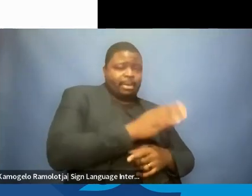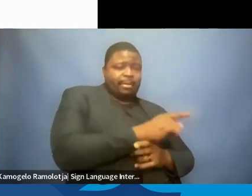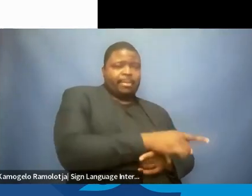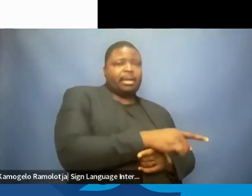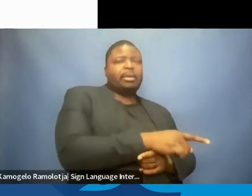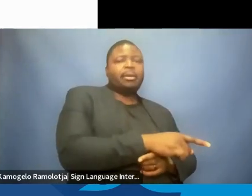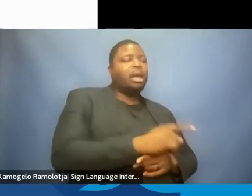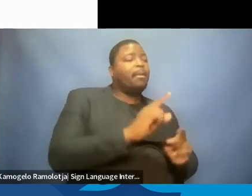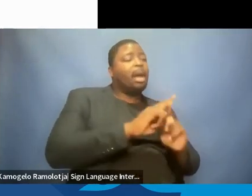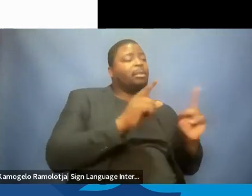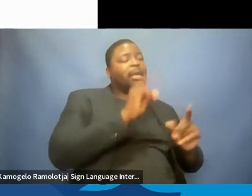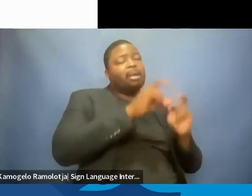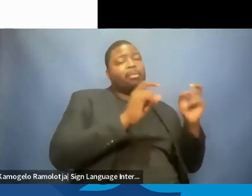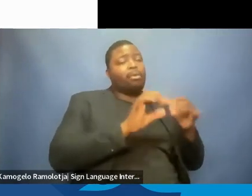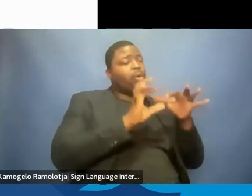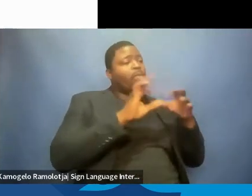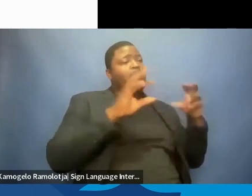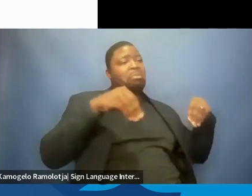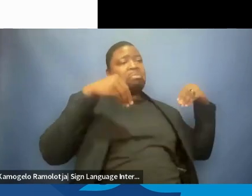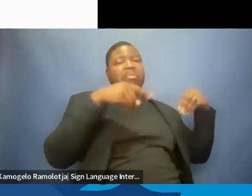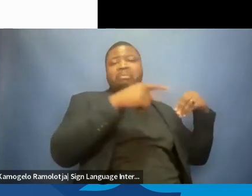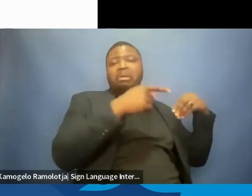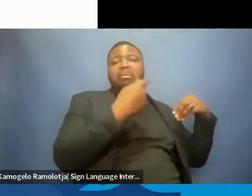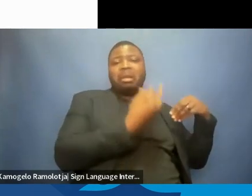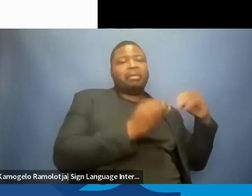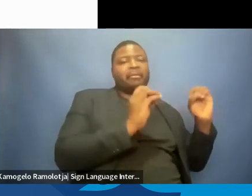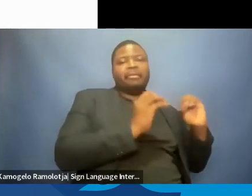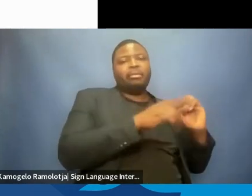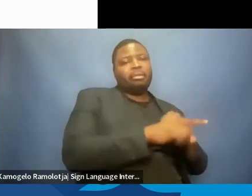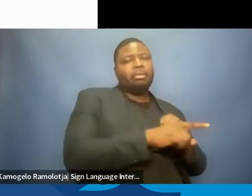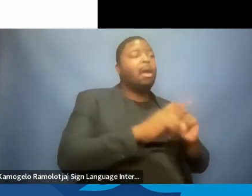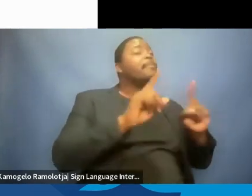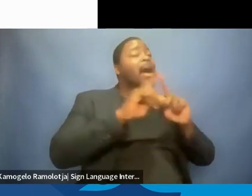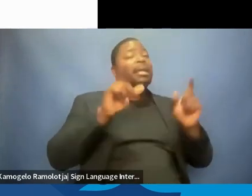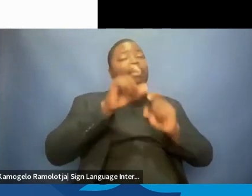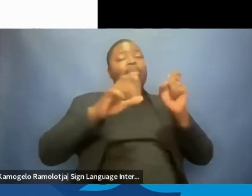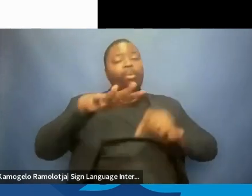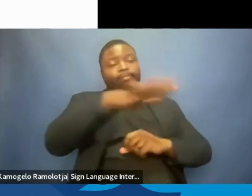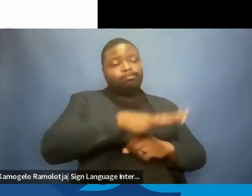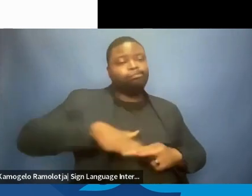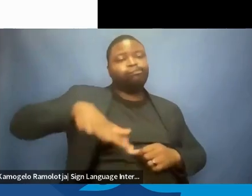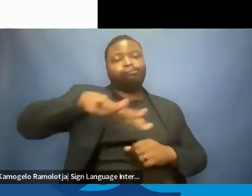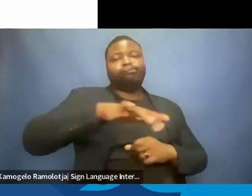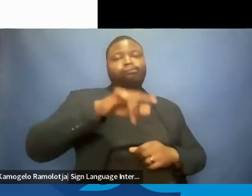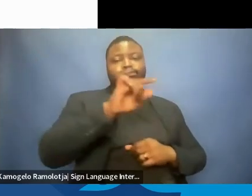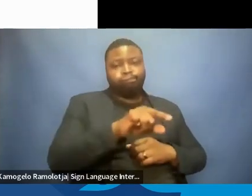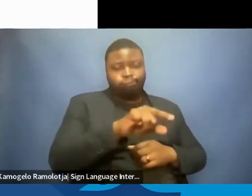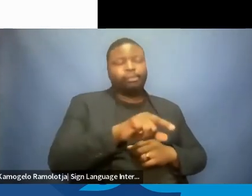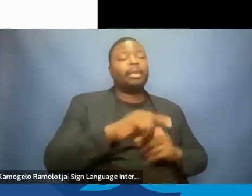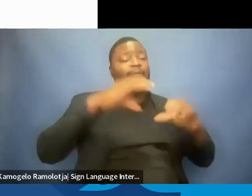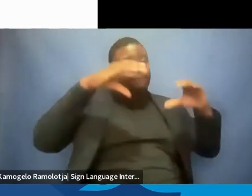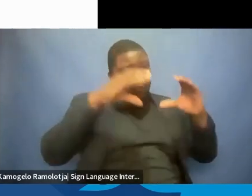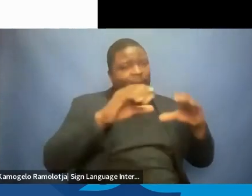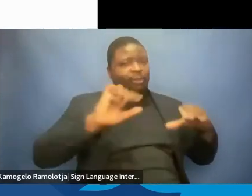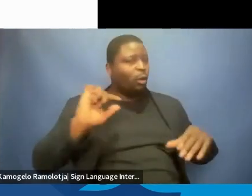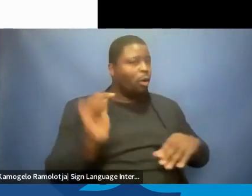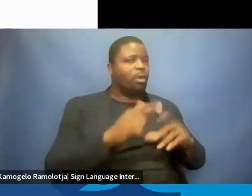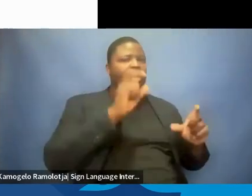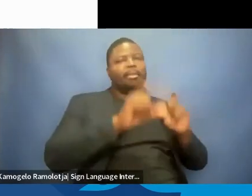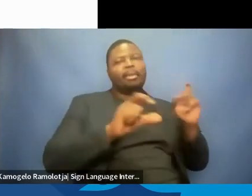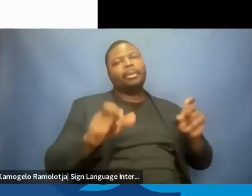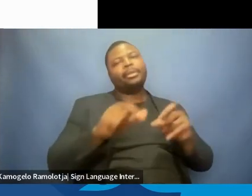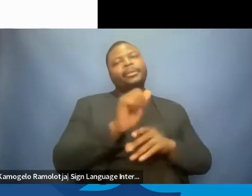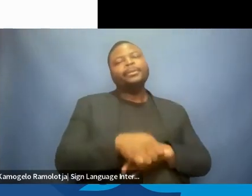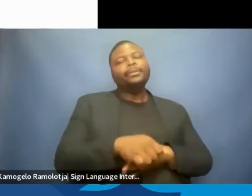specialized field of healthcare that provides medical services directly to individuals, not just those who are